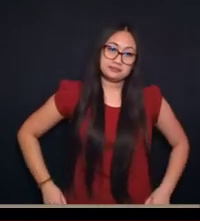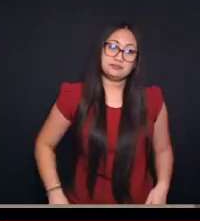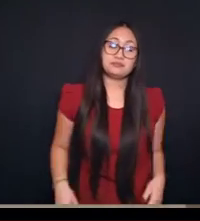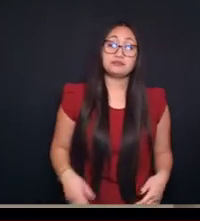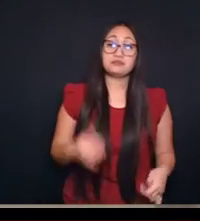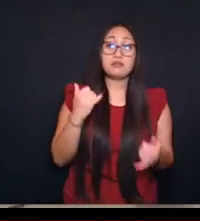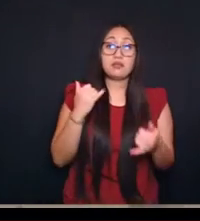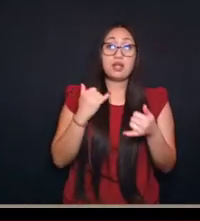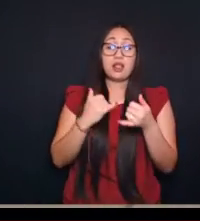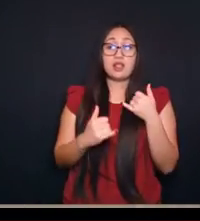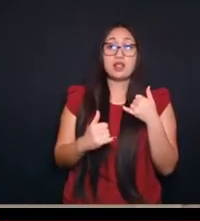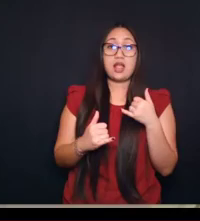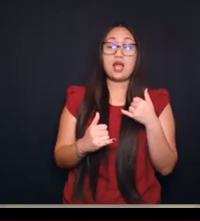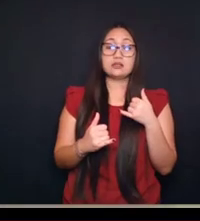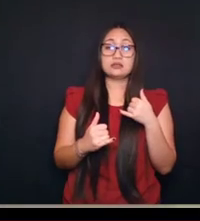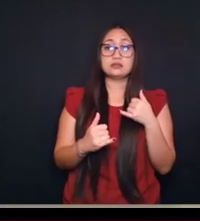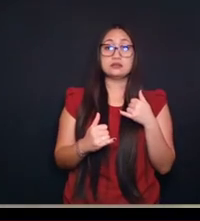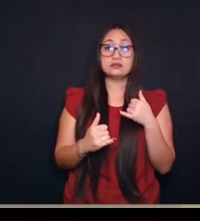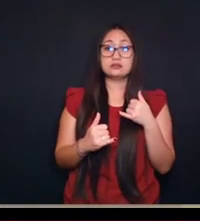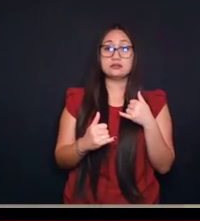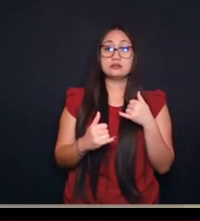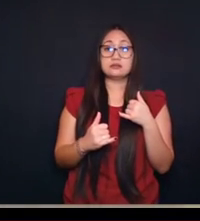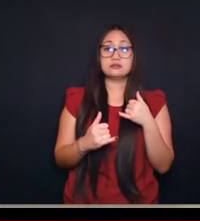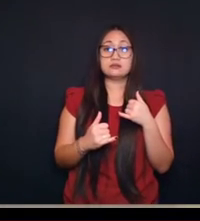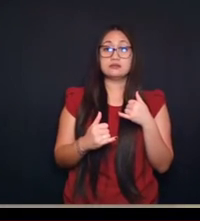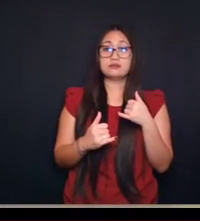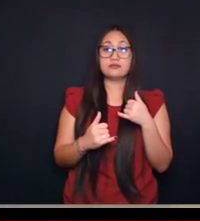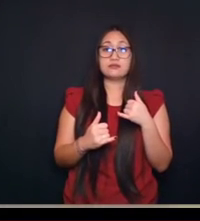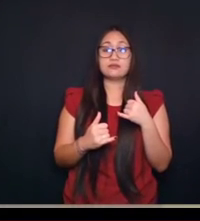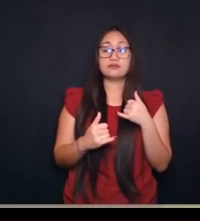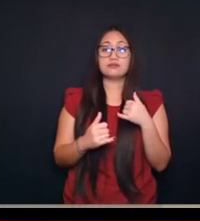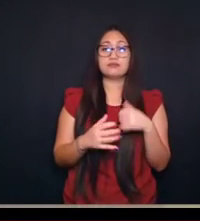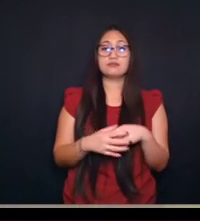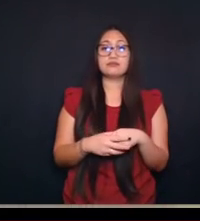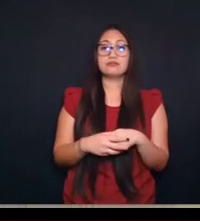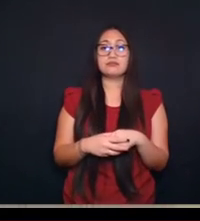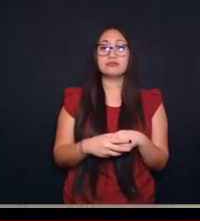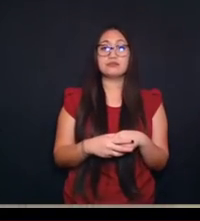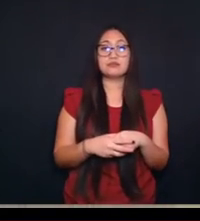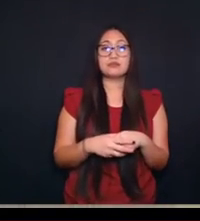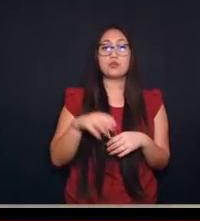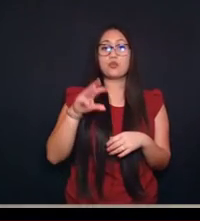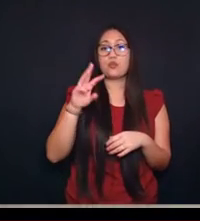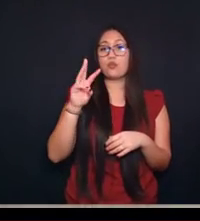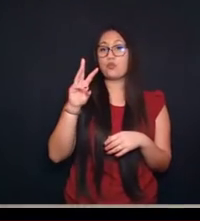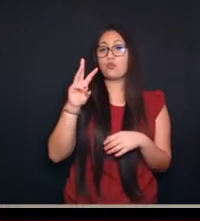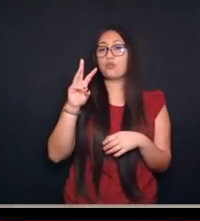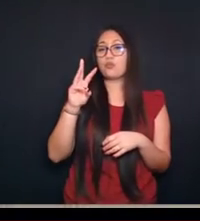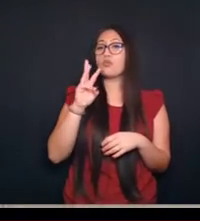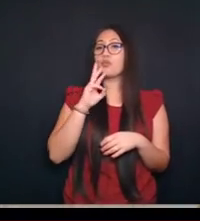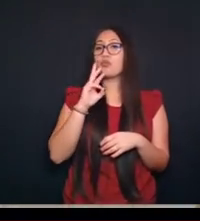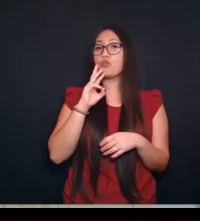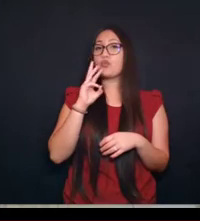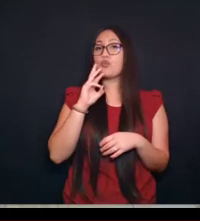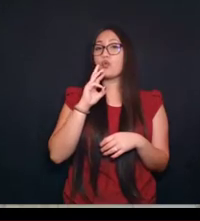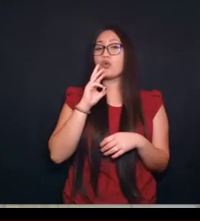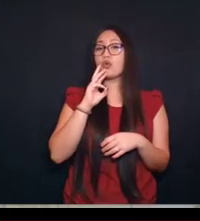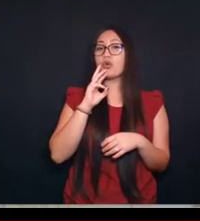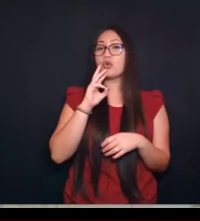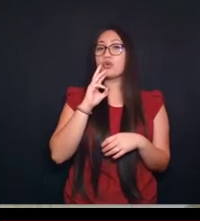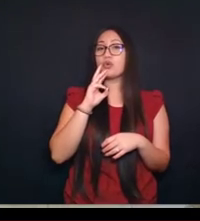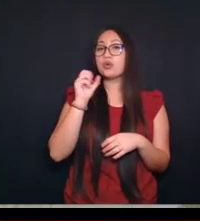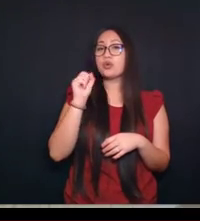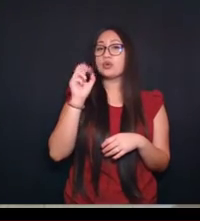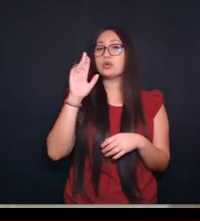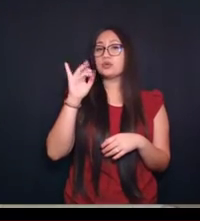And the last one on the right, it says, how would you show your understanding that water striders don't sink? Katie,